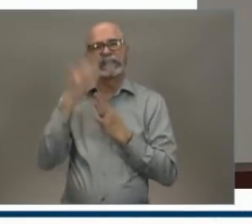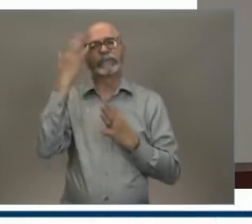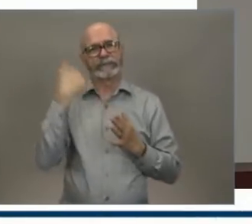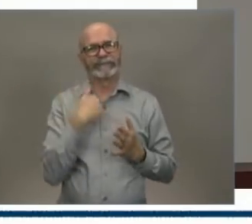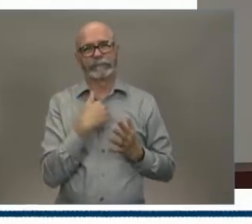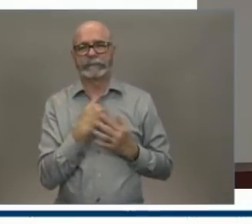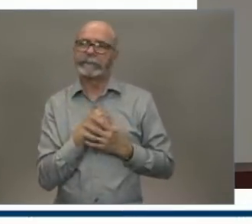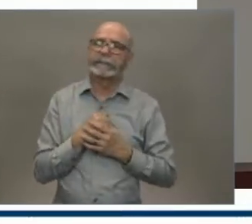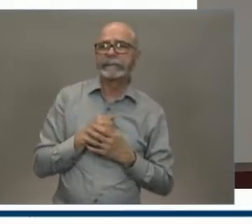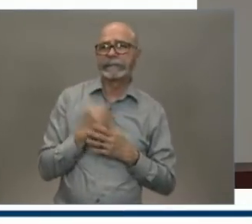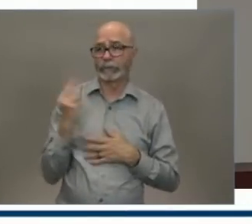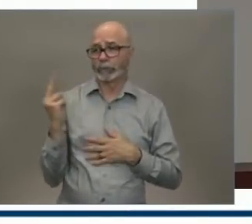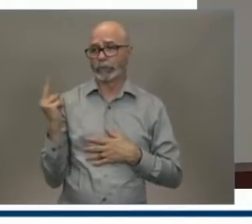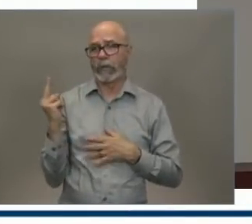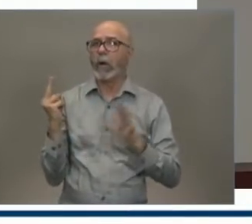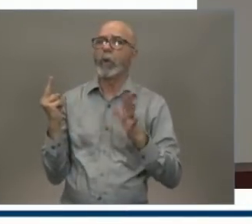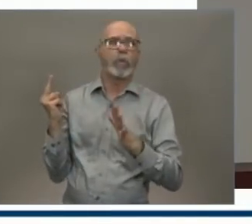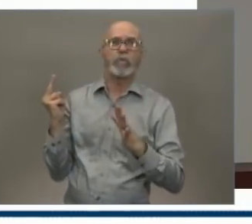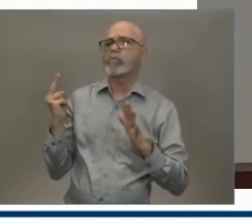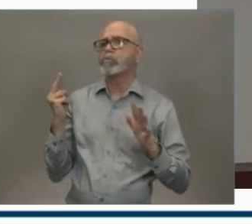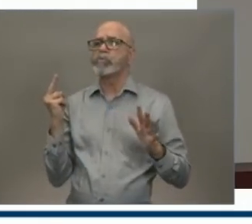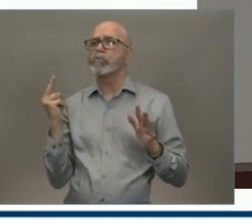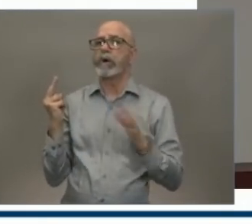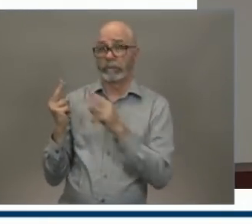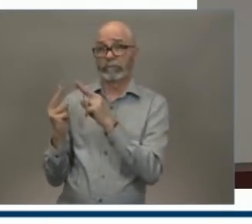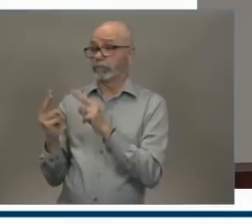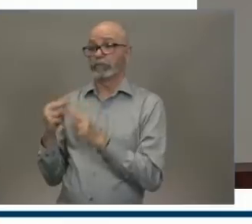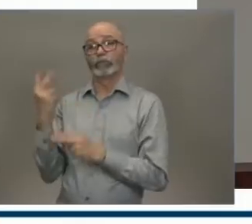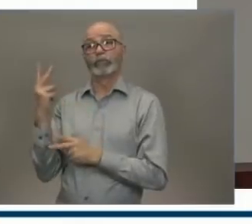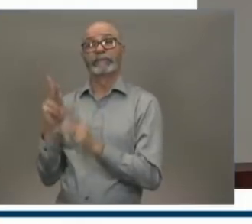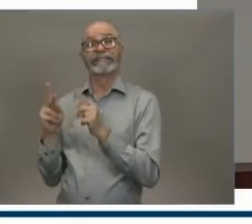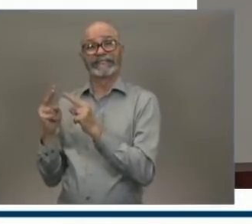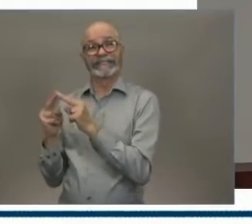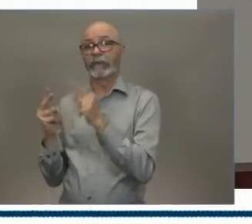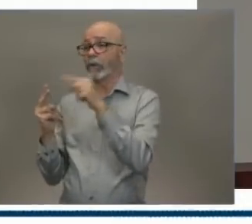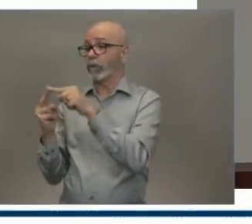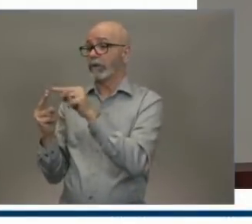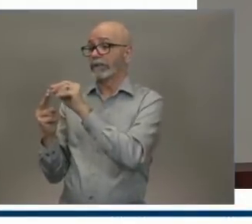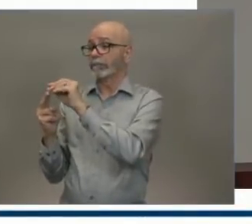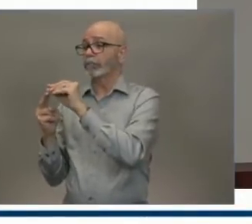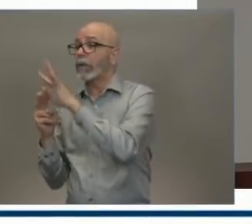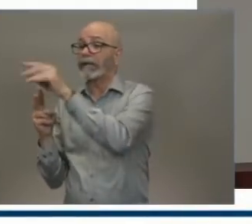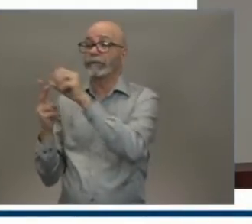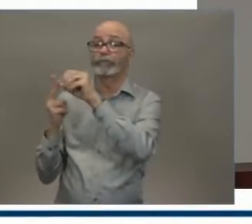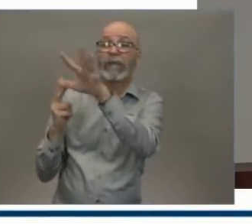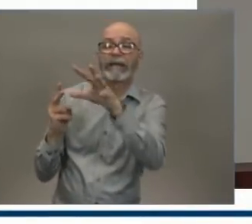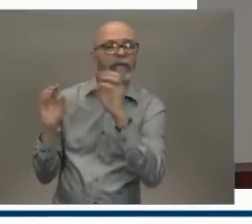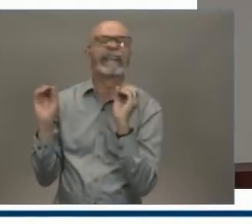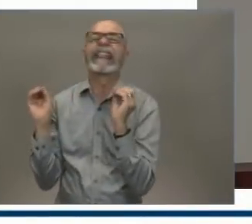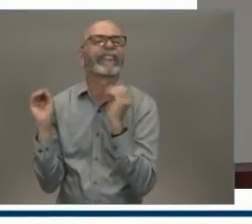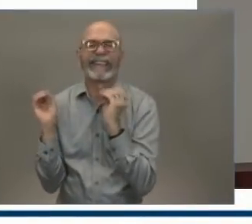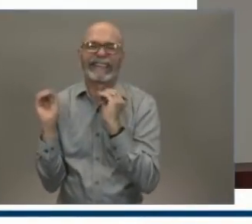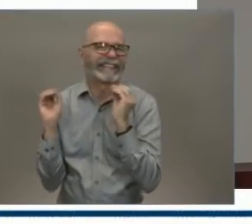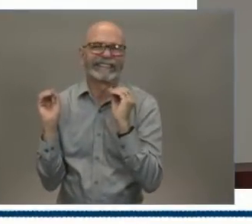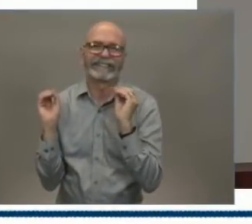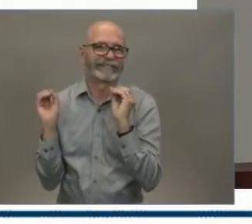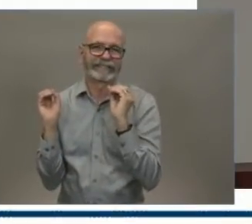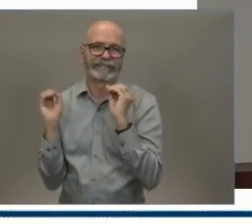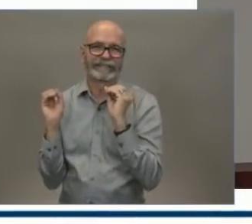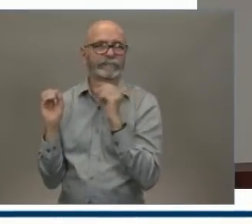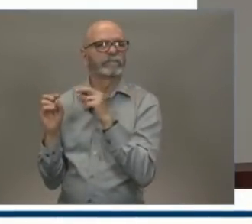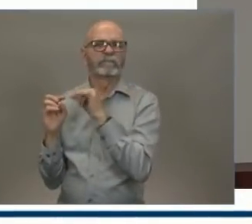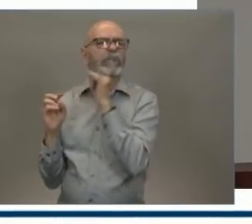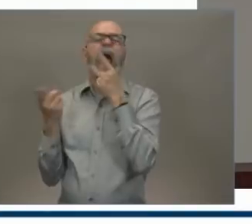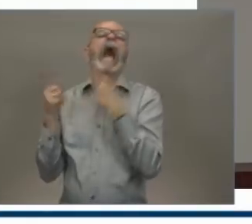no, from neither of the cases was there a spread of COVID virus in general. And so if there hasn't been spread of the